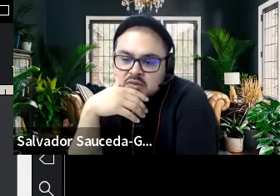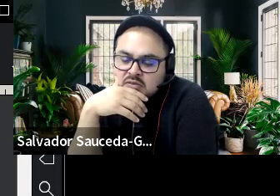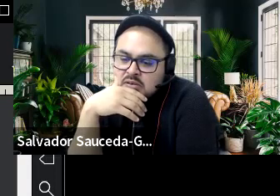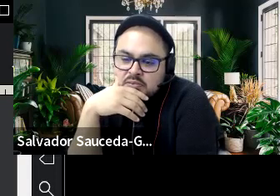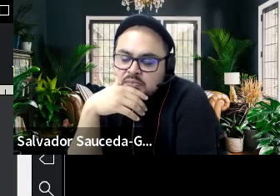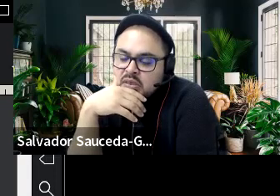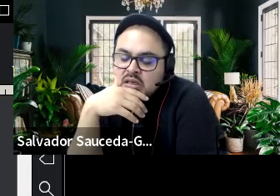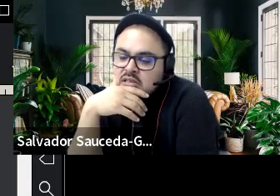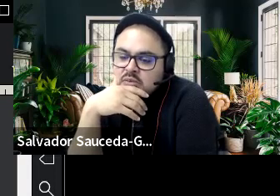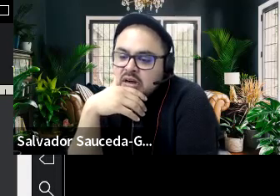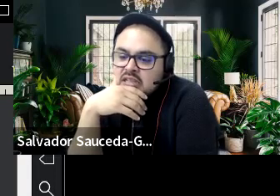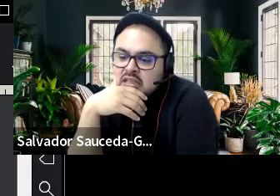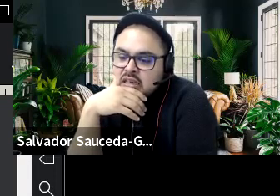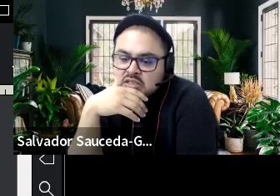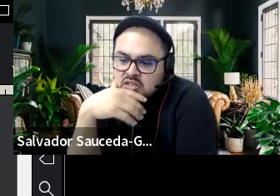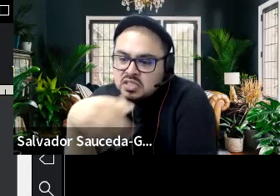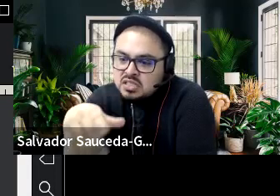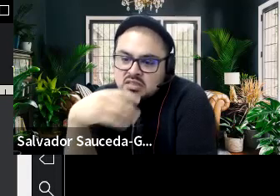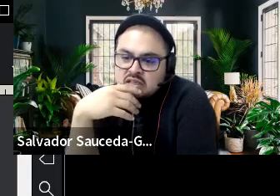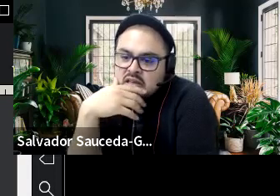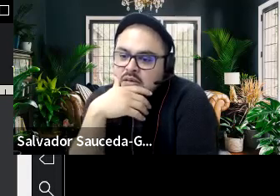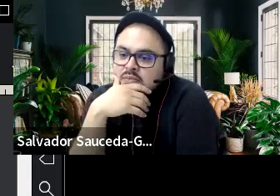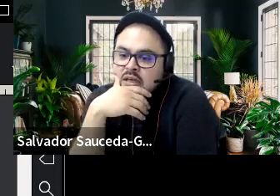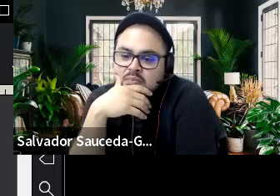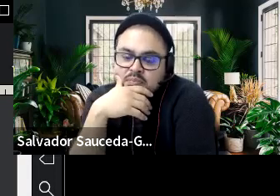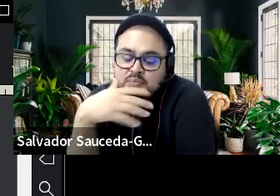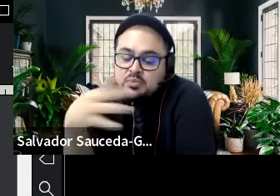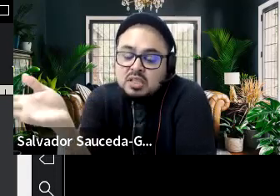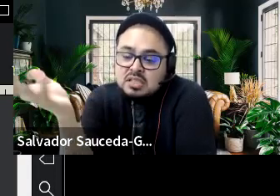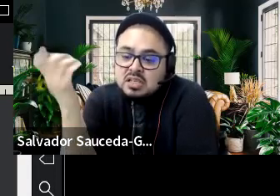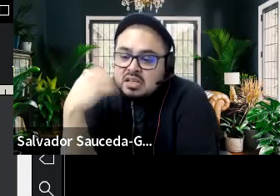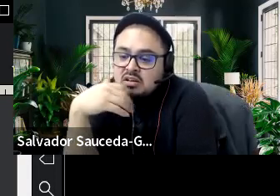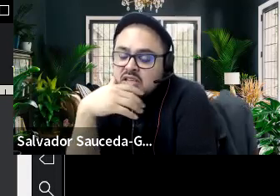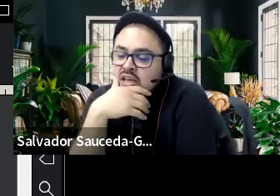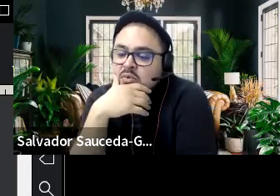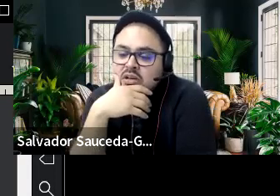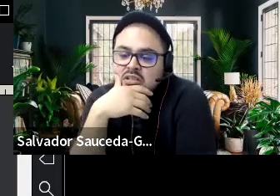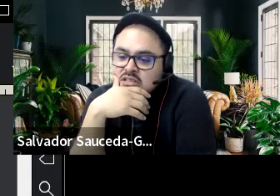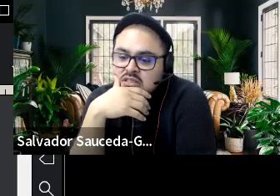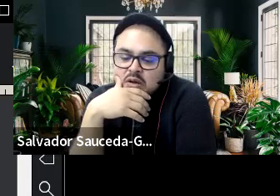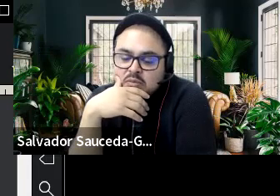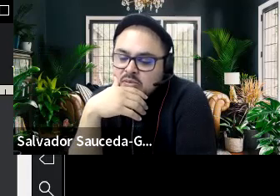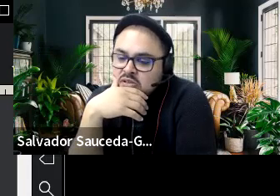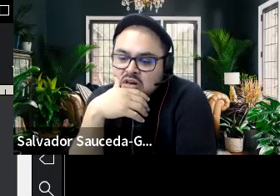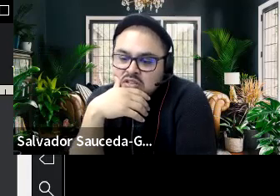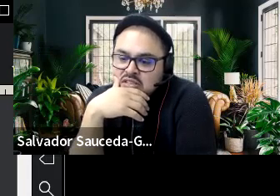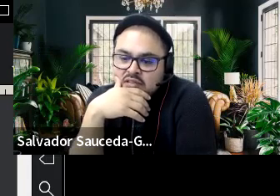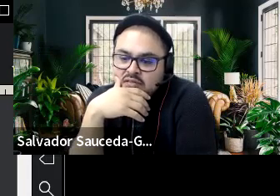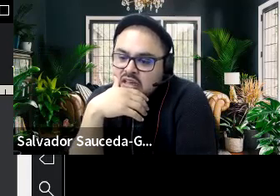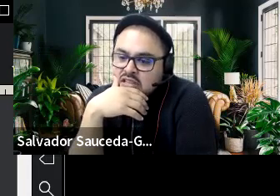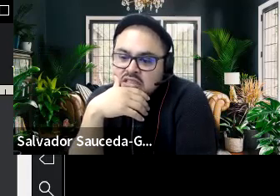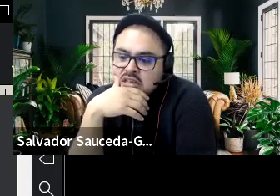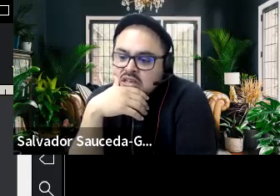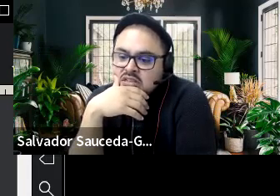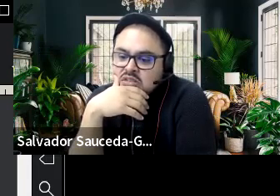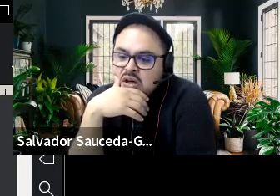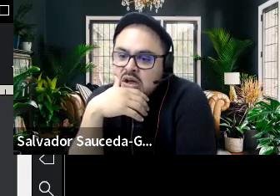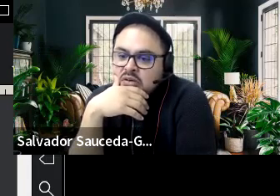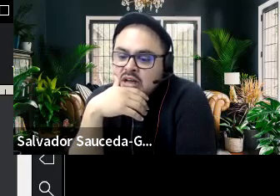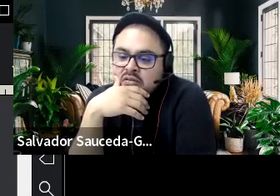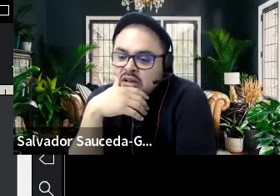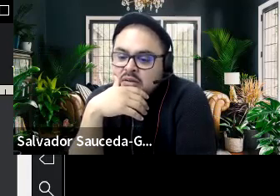up all night and I could be working on this. And just knowing that what some of these new property owners that do these kind